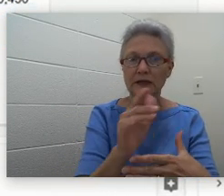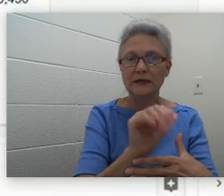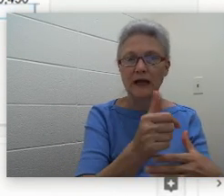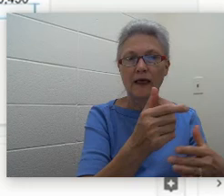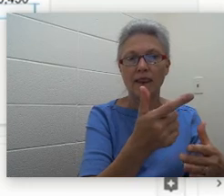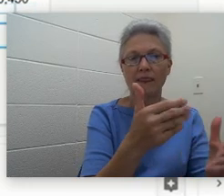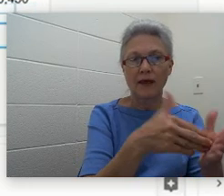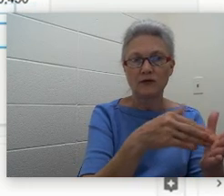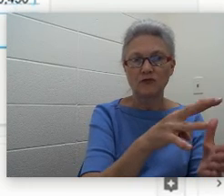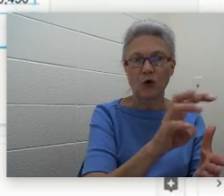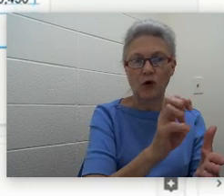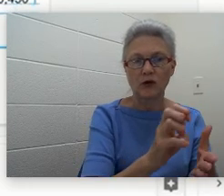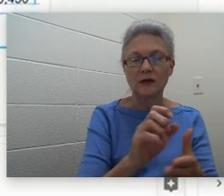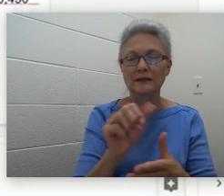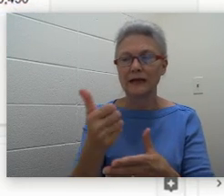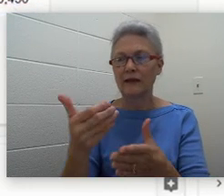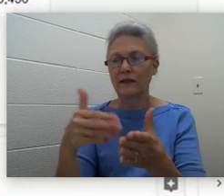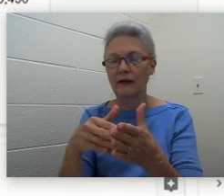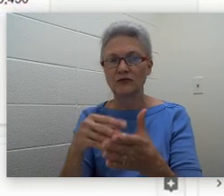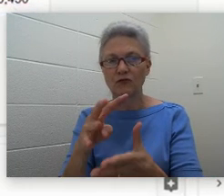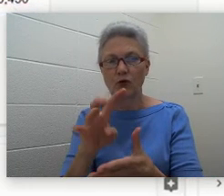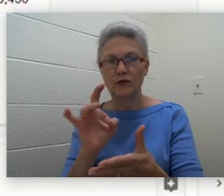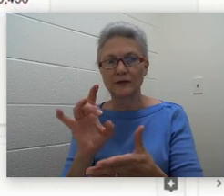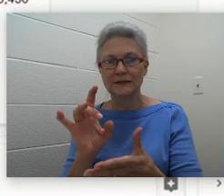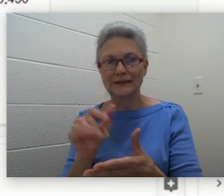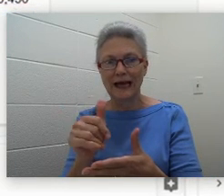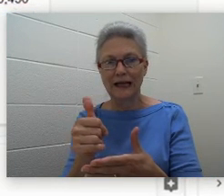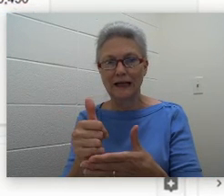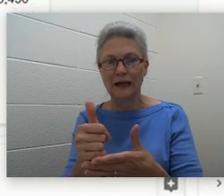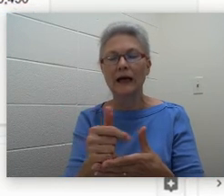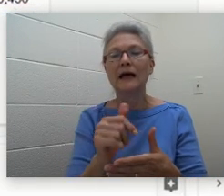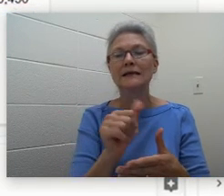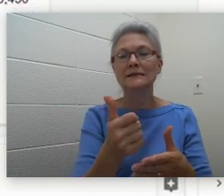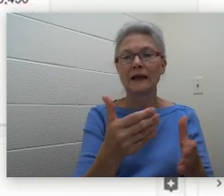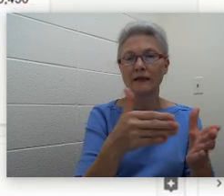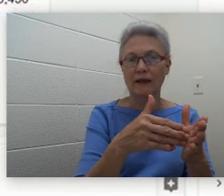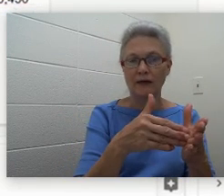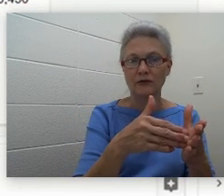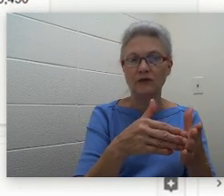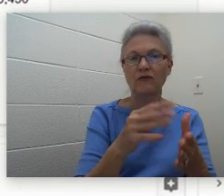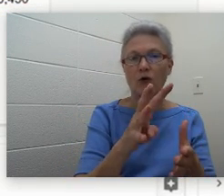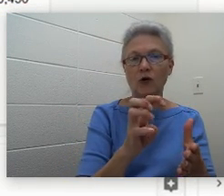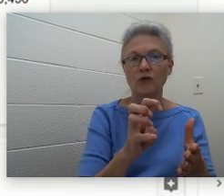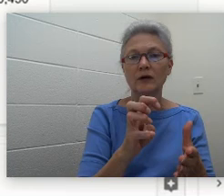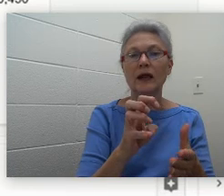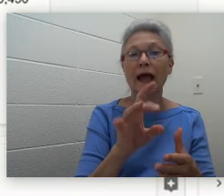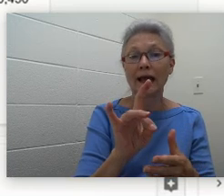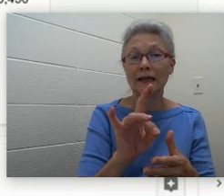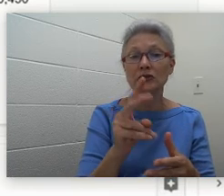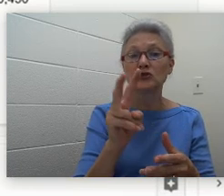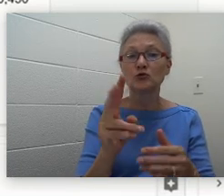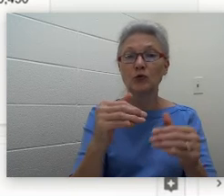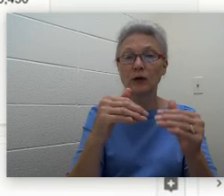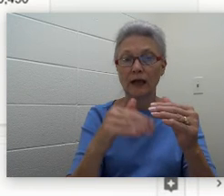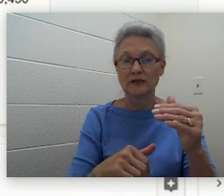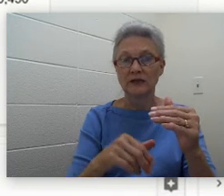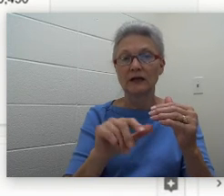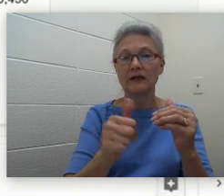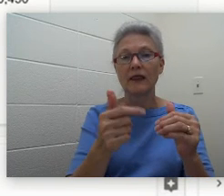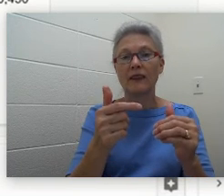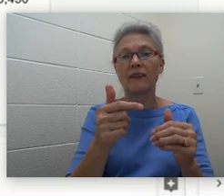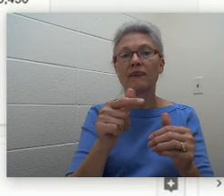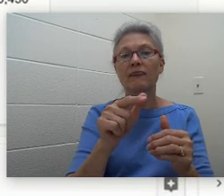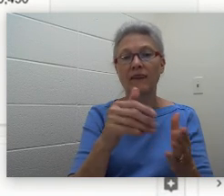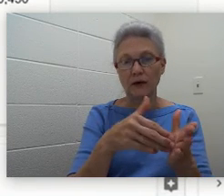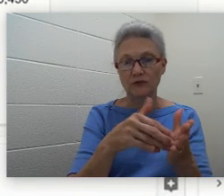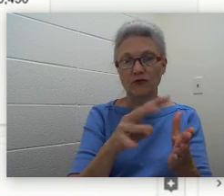and 10,410. 10,408 is 2 less than 10,410, so I can place it in that